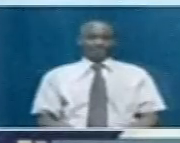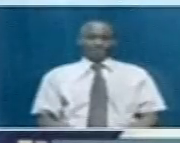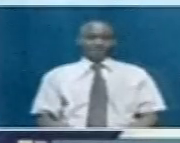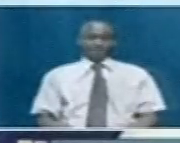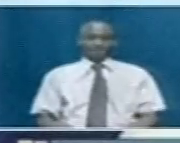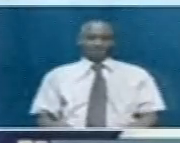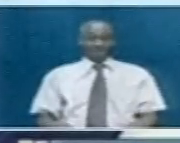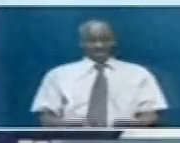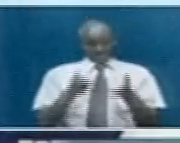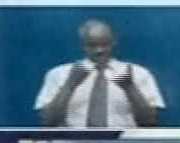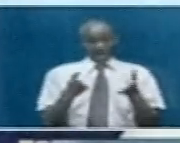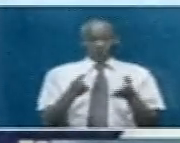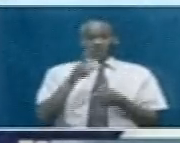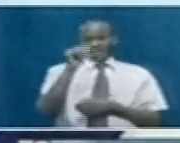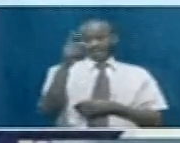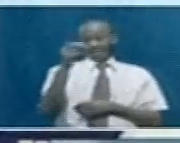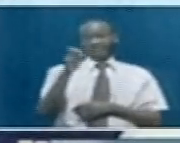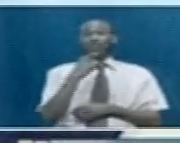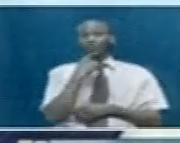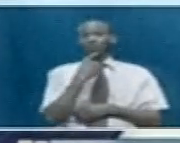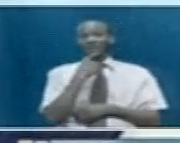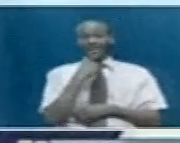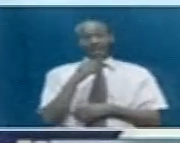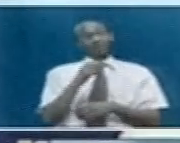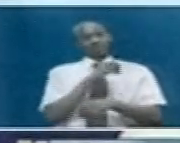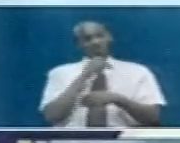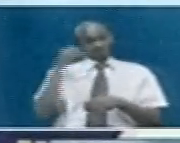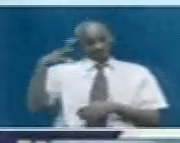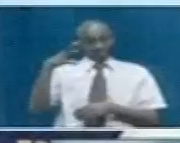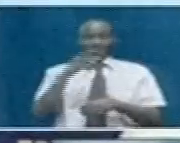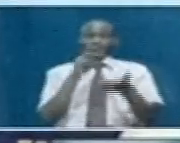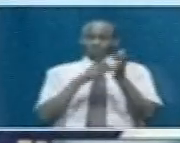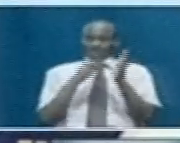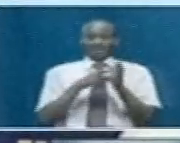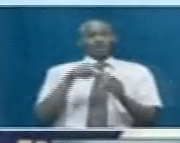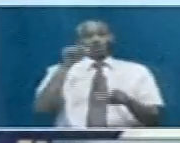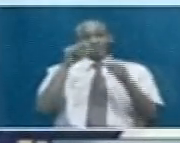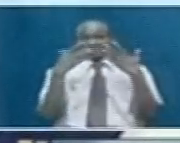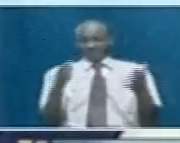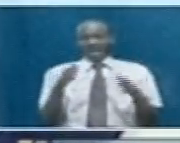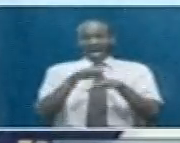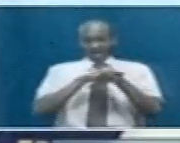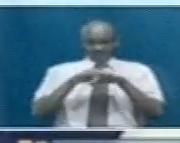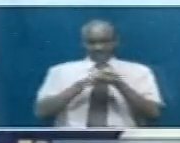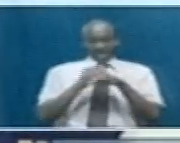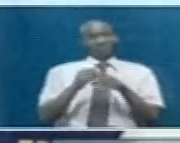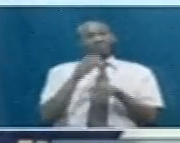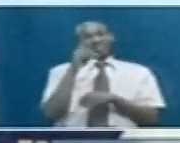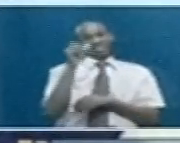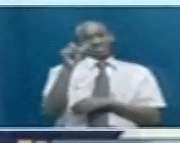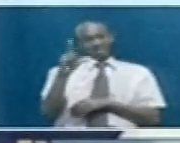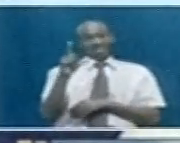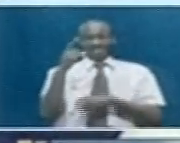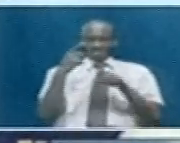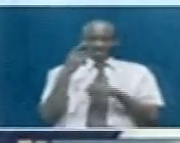And the Lake Turkana Wind Power Project, in some more positive news, has been nominated for the African Renewable Deal of the Year